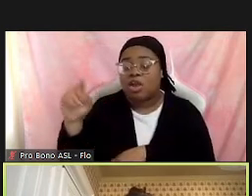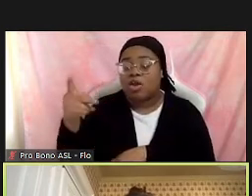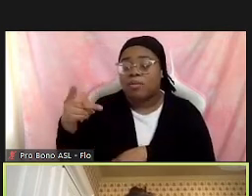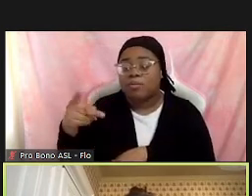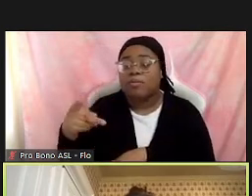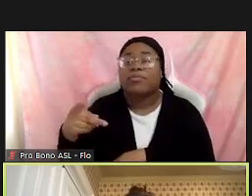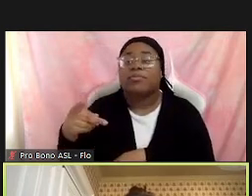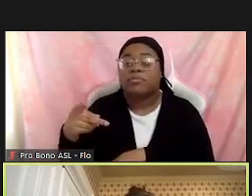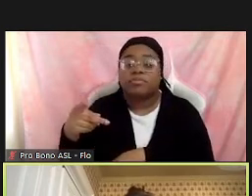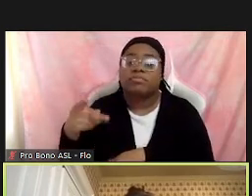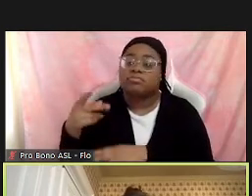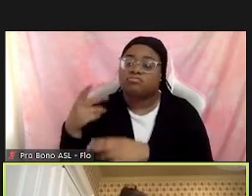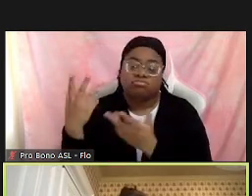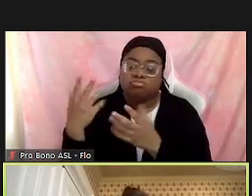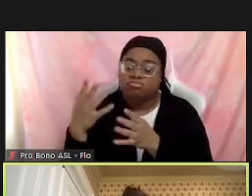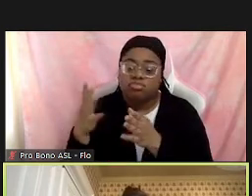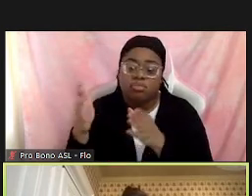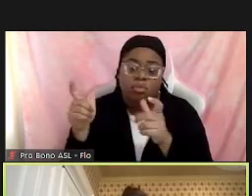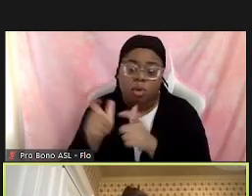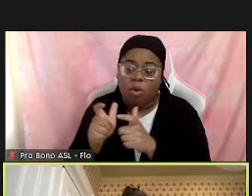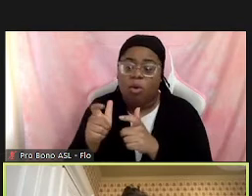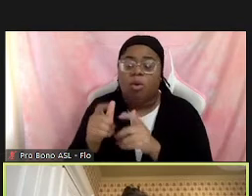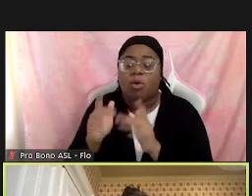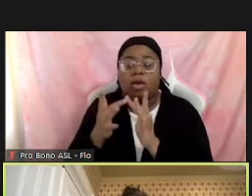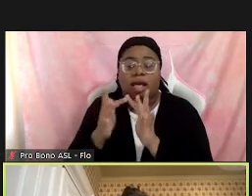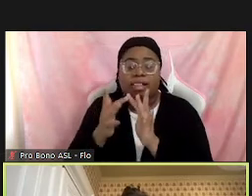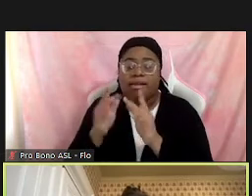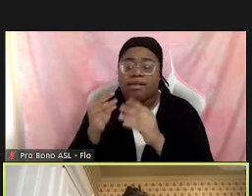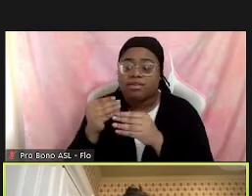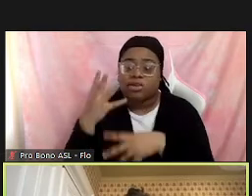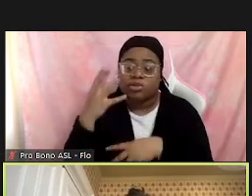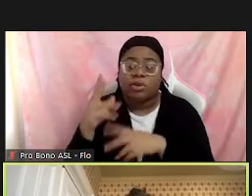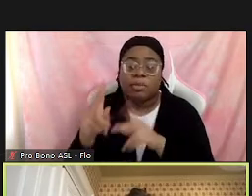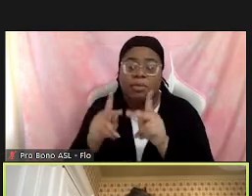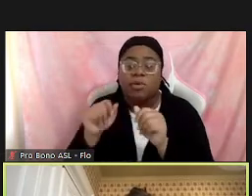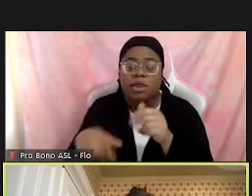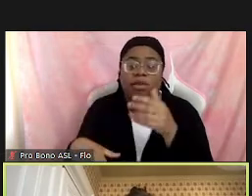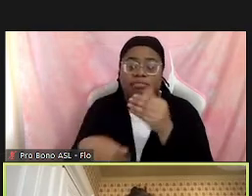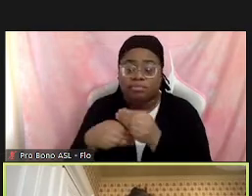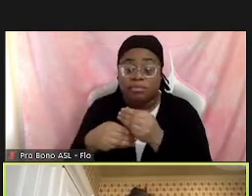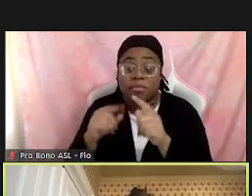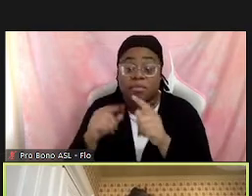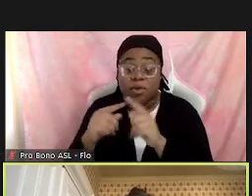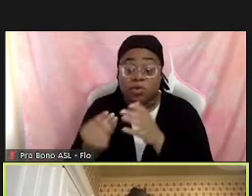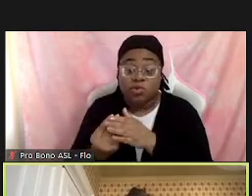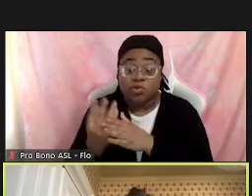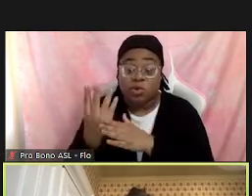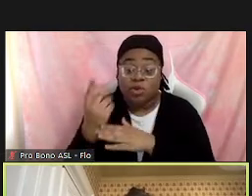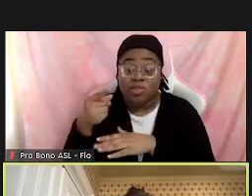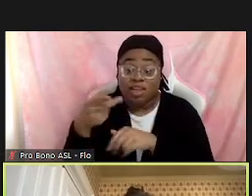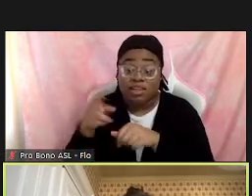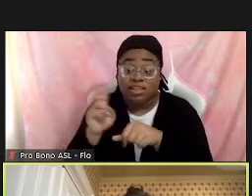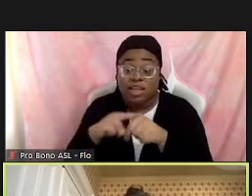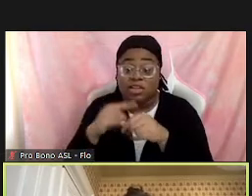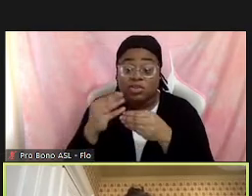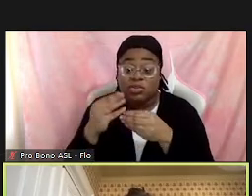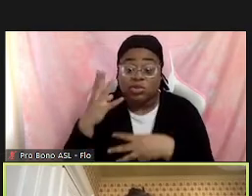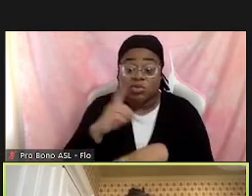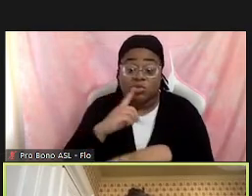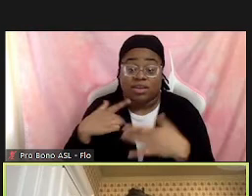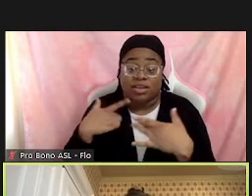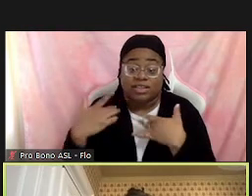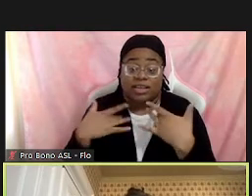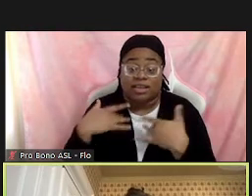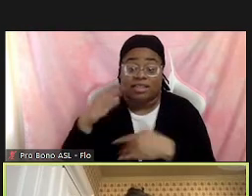And it's a small online directory that folks can add to it. But as we grow this national directory, we're really excited that